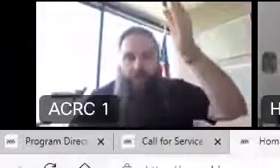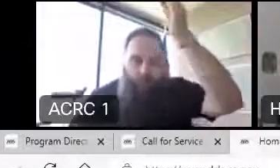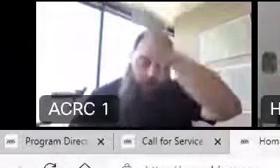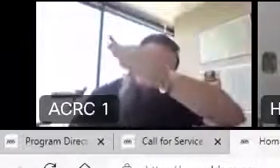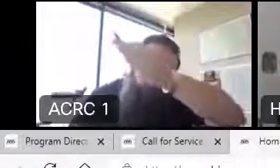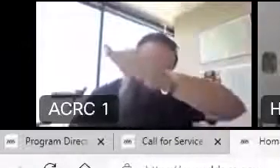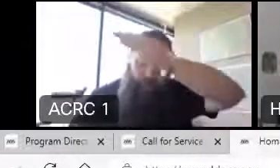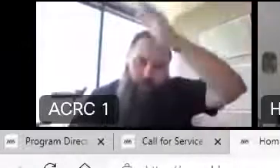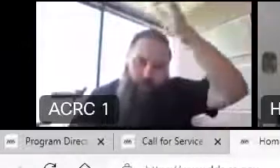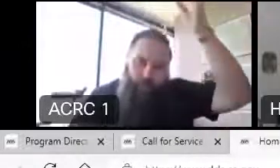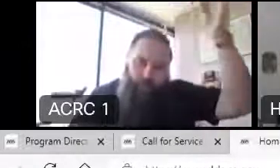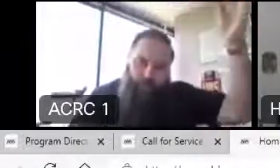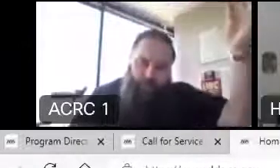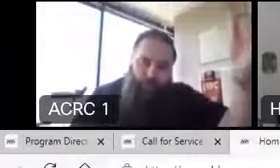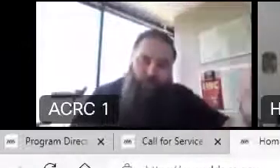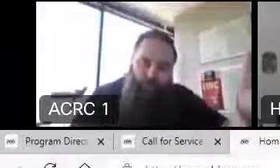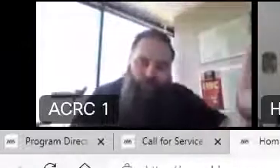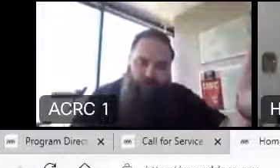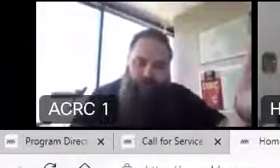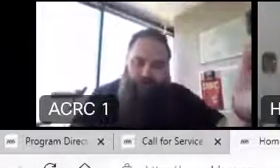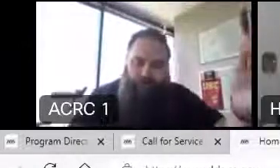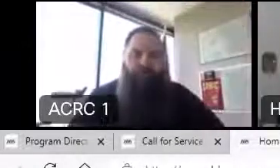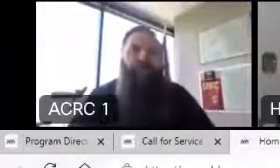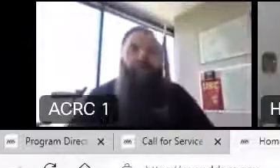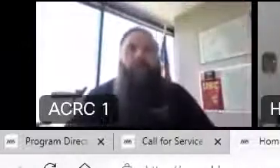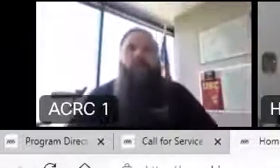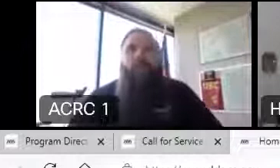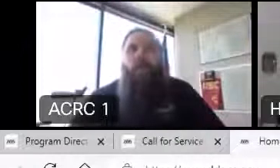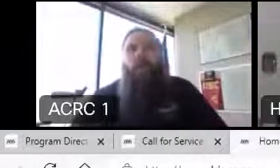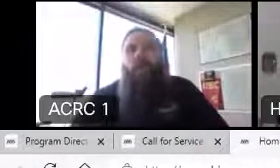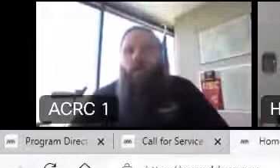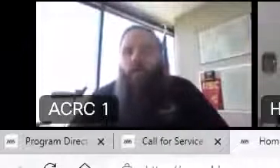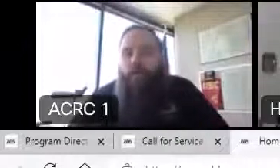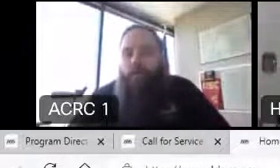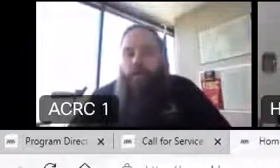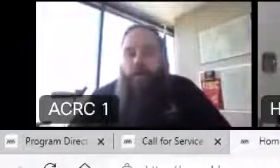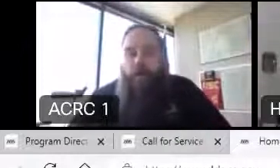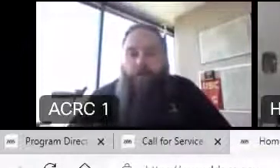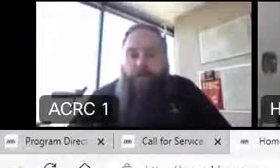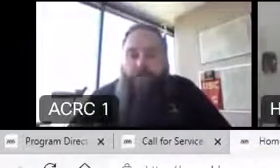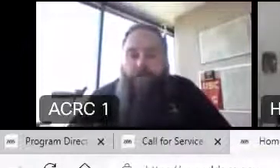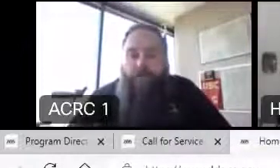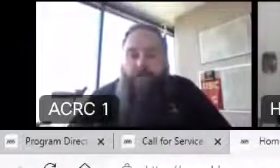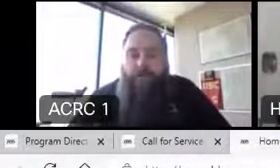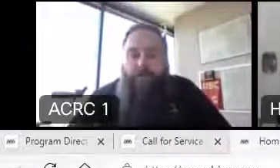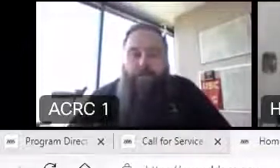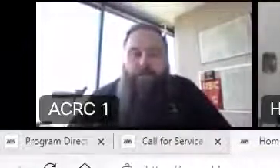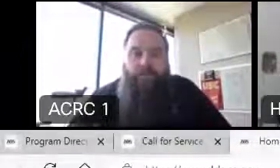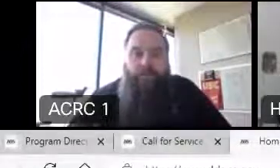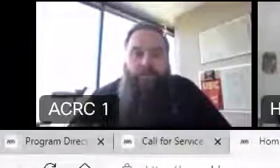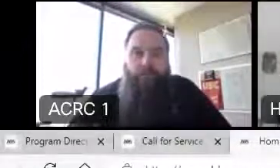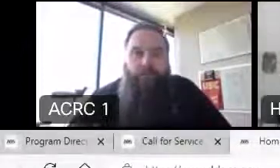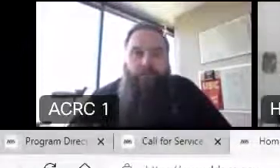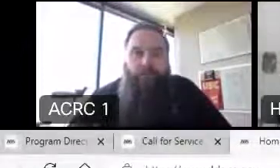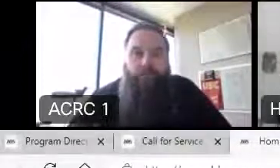will start either on our website or I will go to the Department of Developmental Services website. Again, for our website, Alta